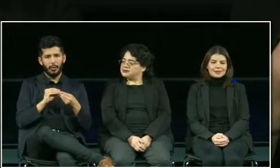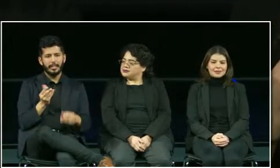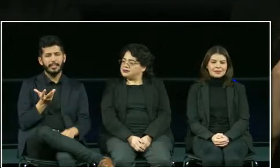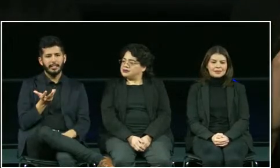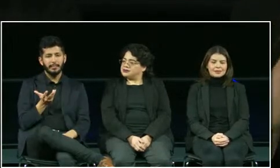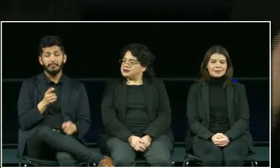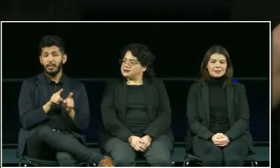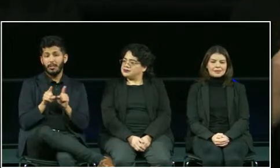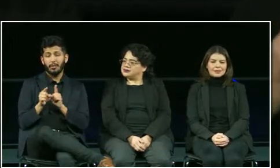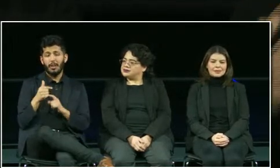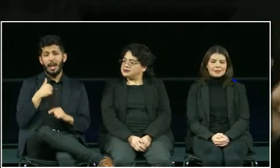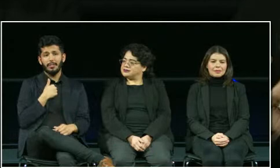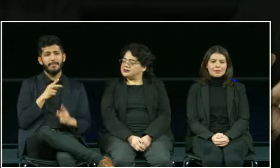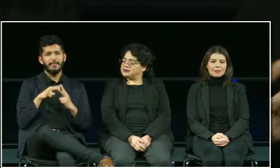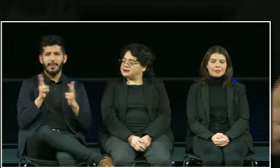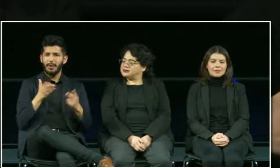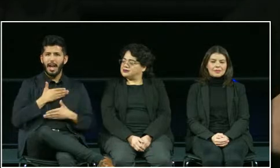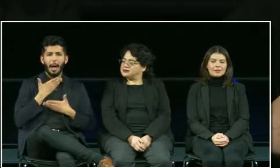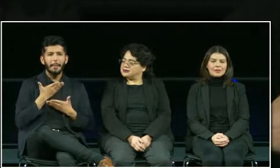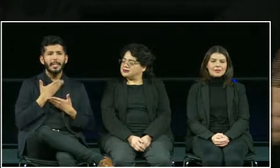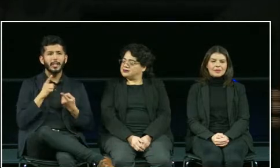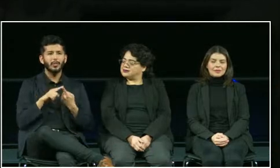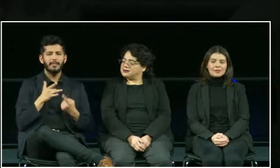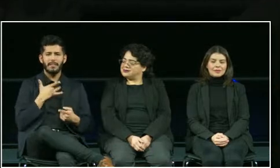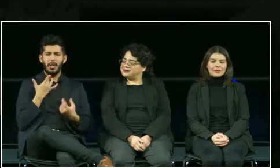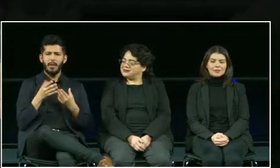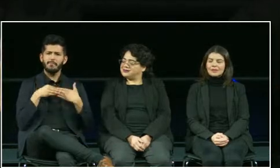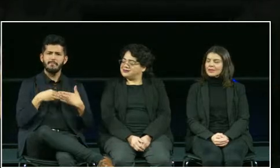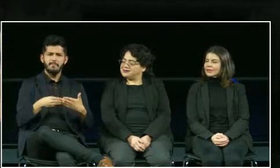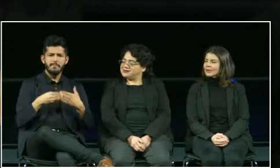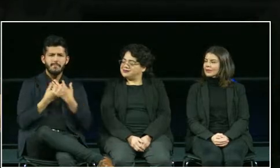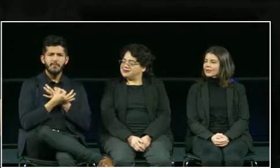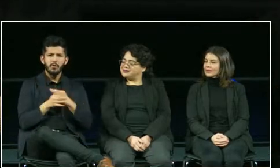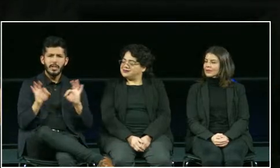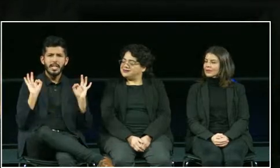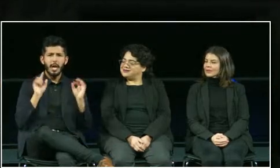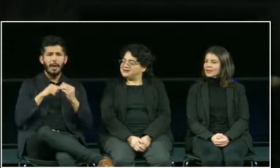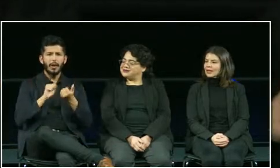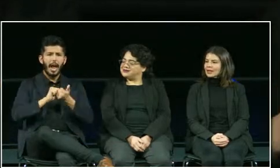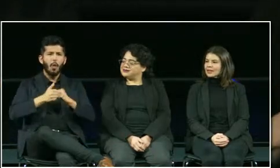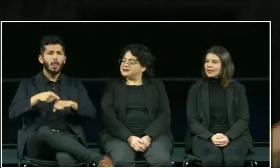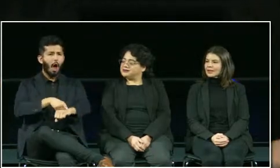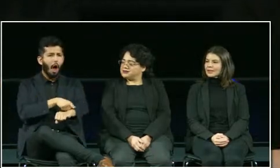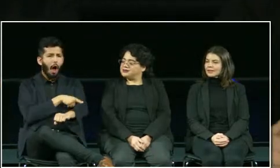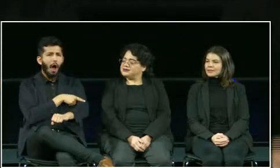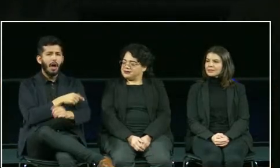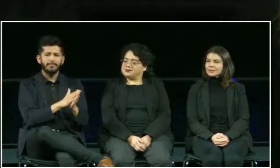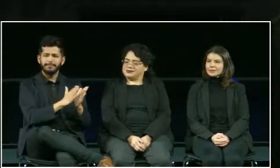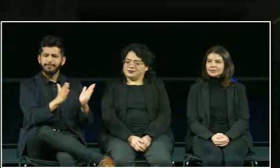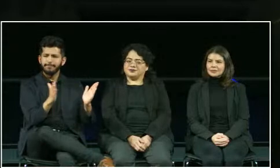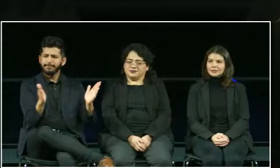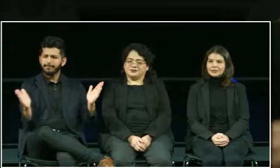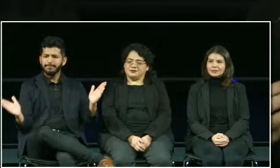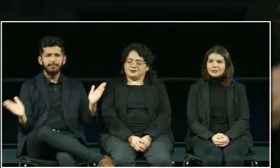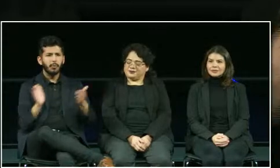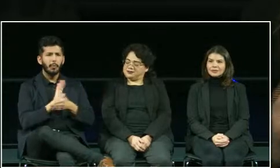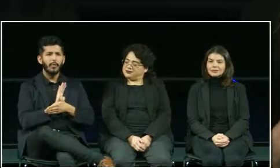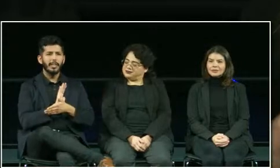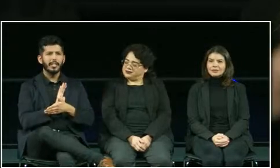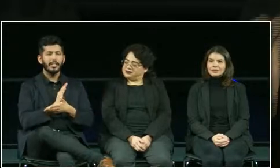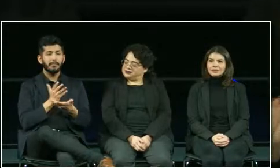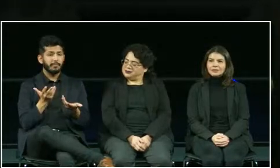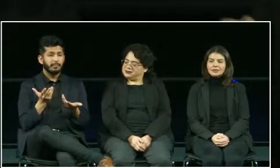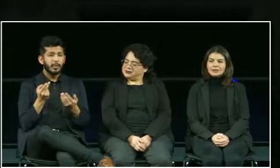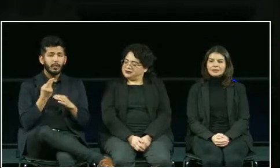I was very happy to be free about the length. Sì, so like to